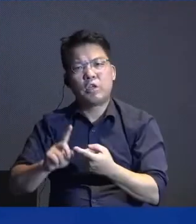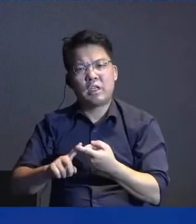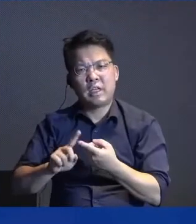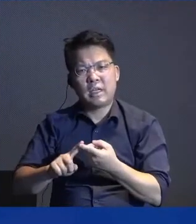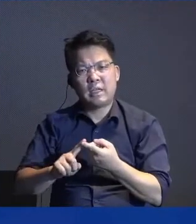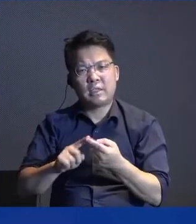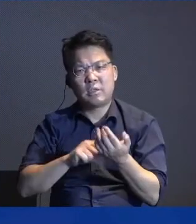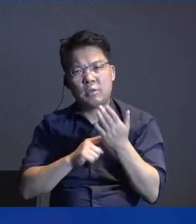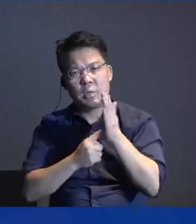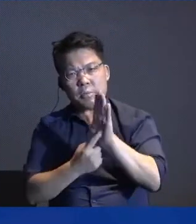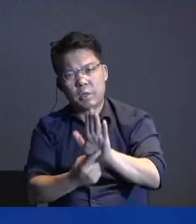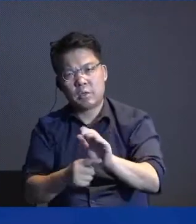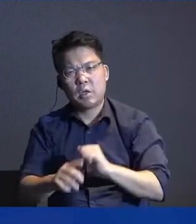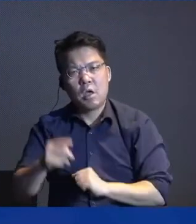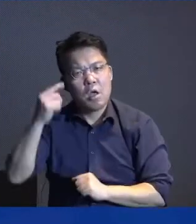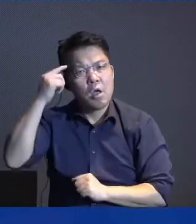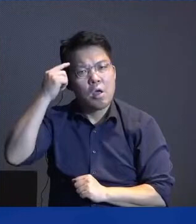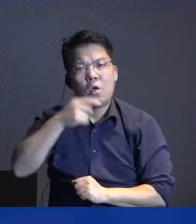also